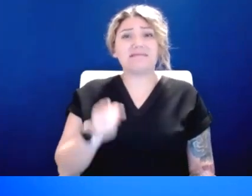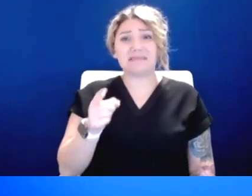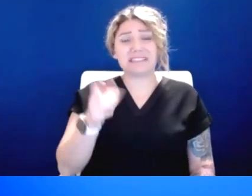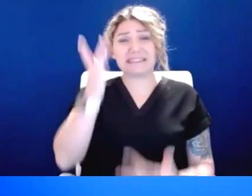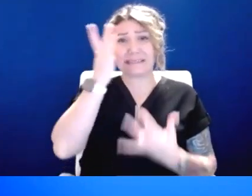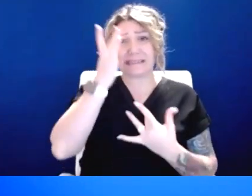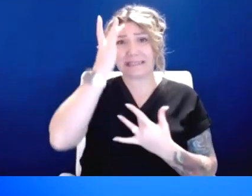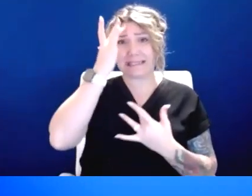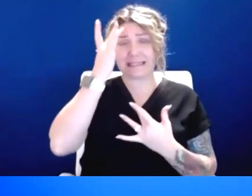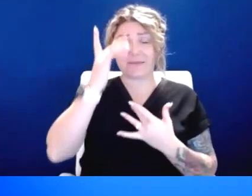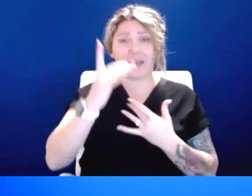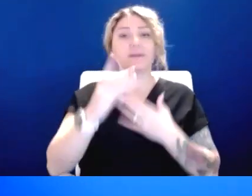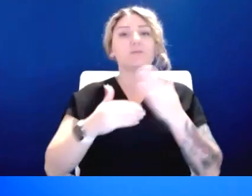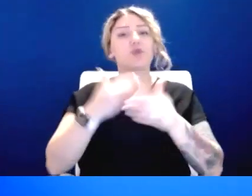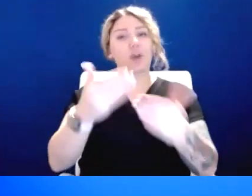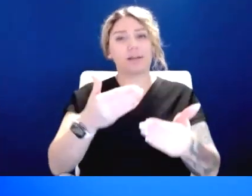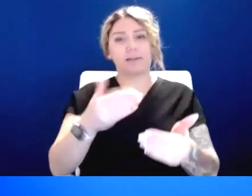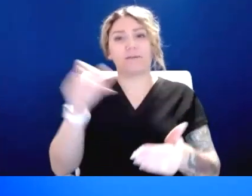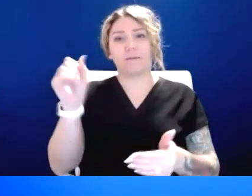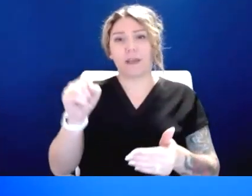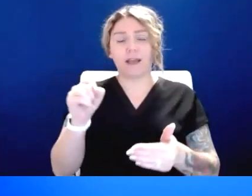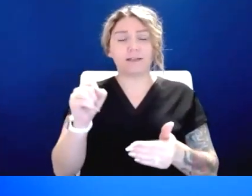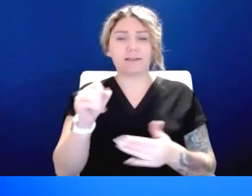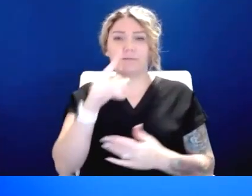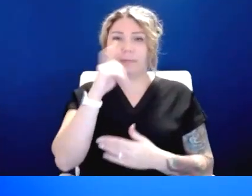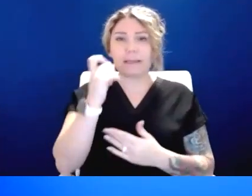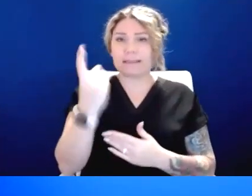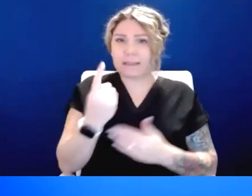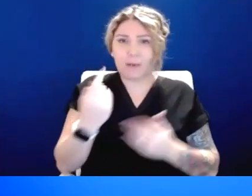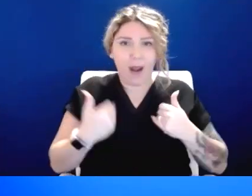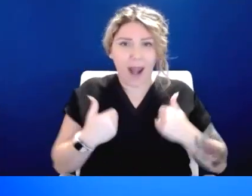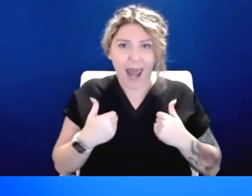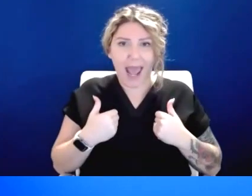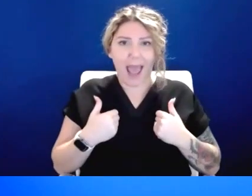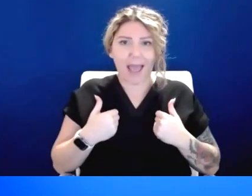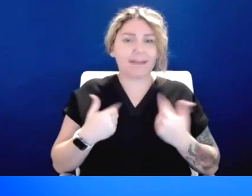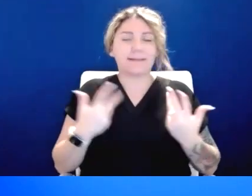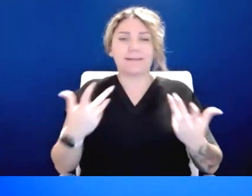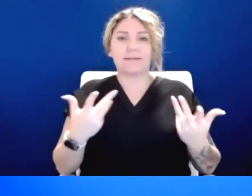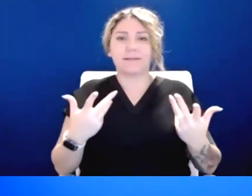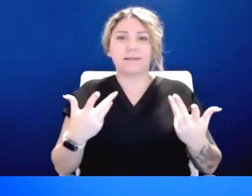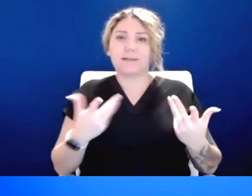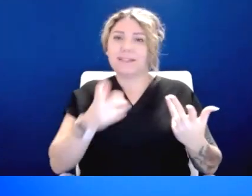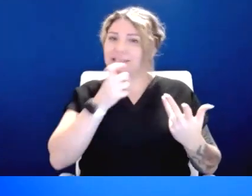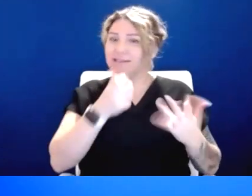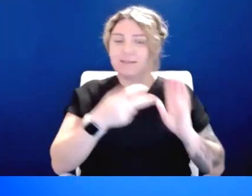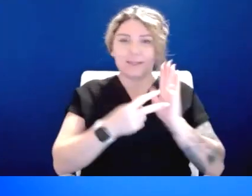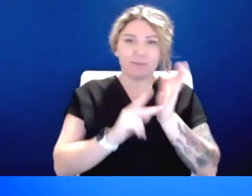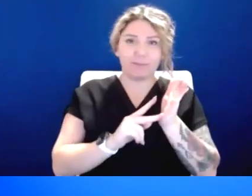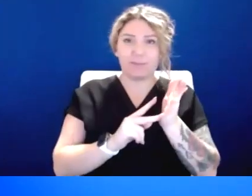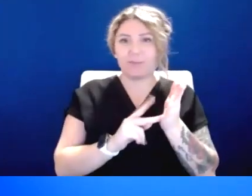a progressive disease. Just because someone has Parkinson's does not mean that they